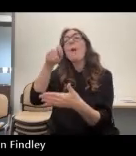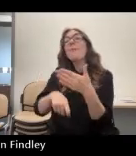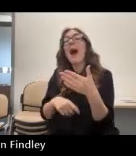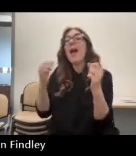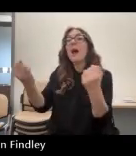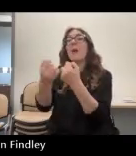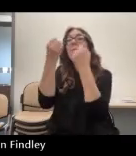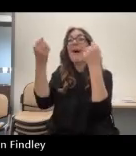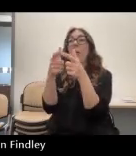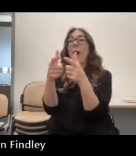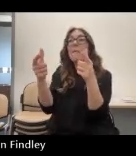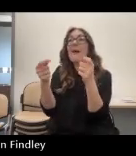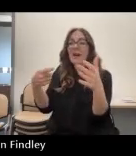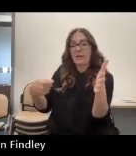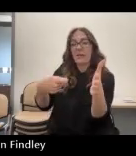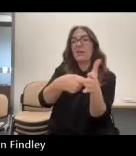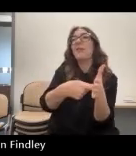at all.